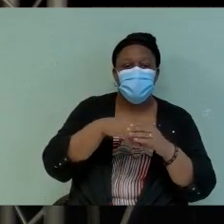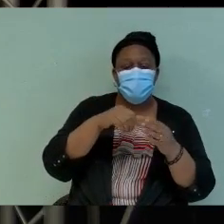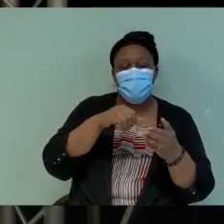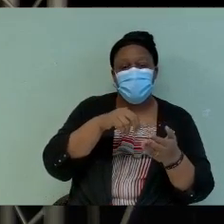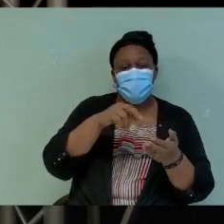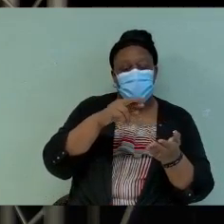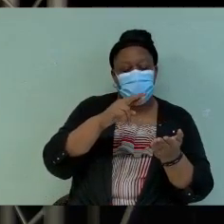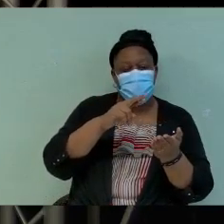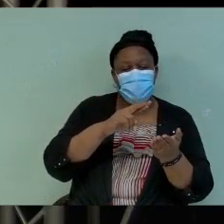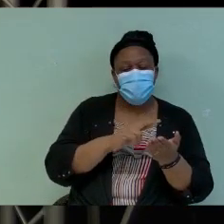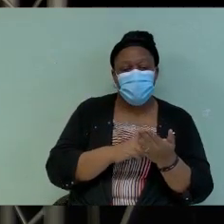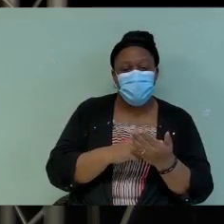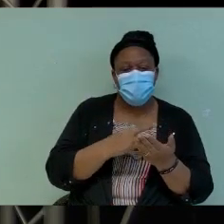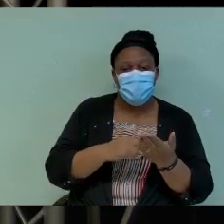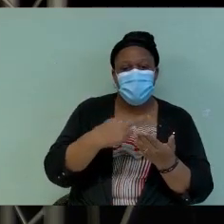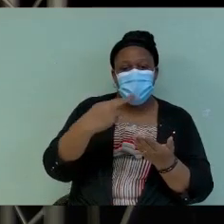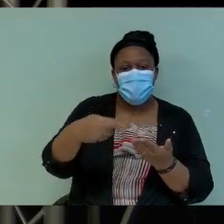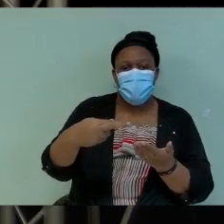The question is,